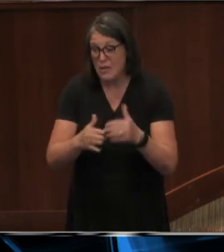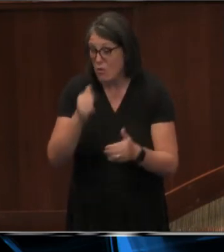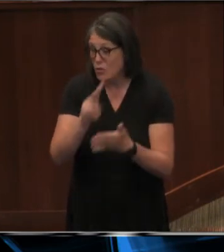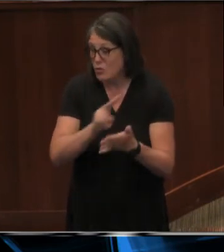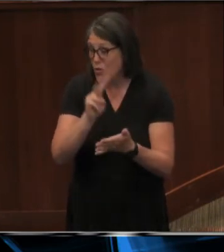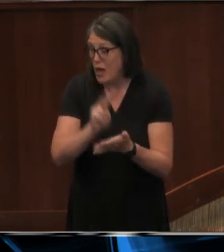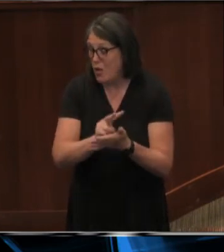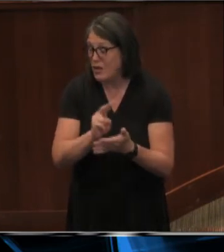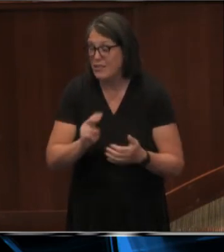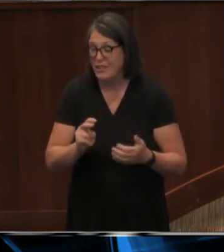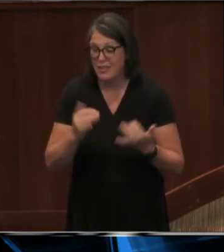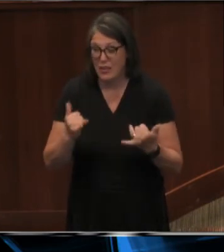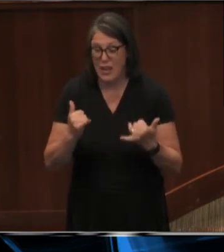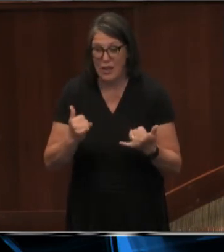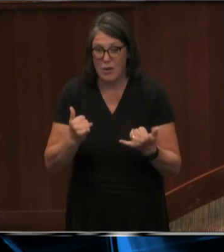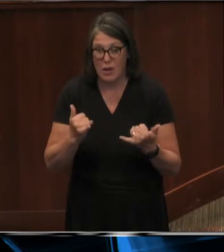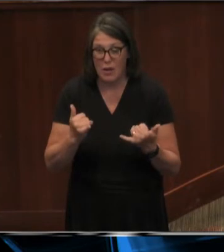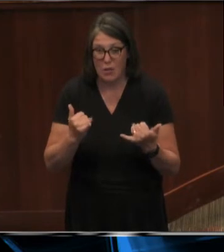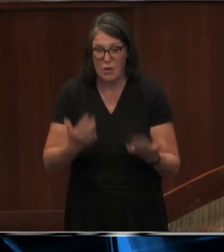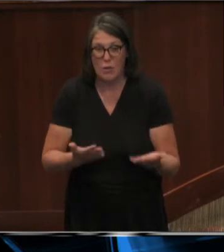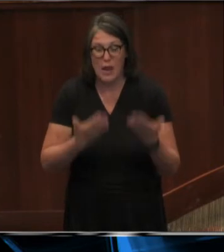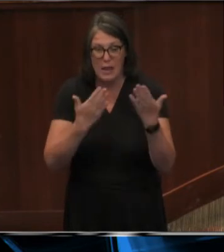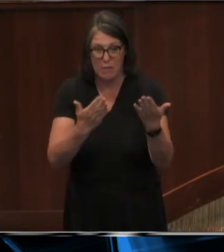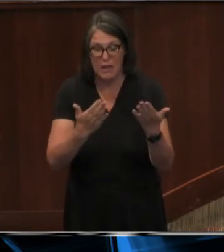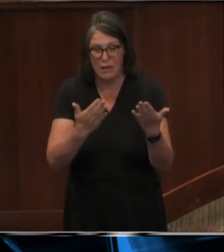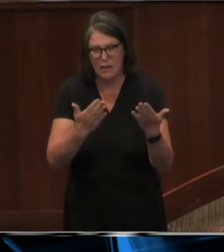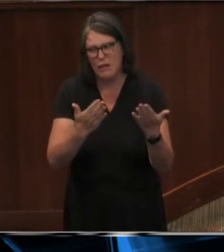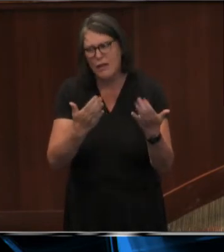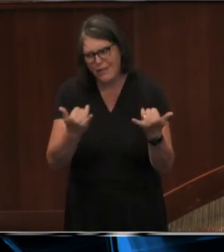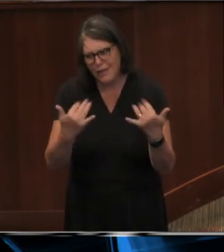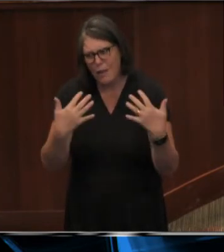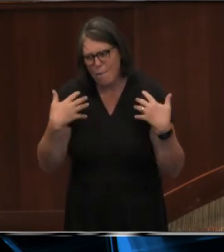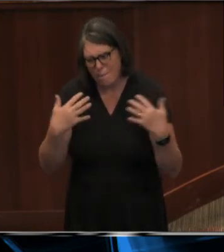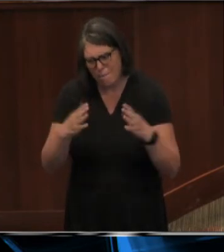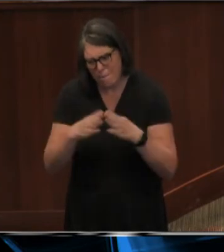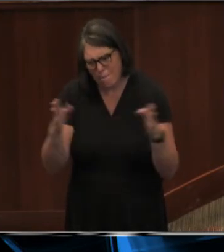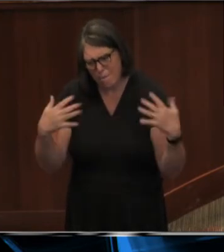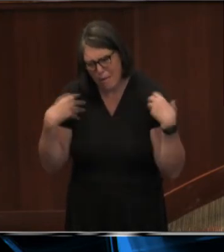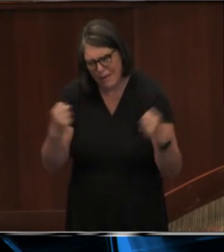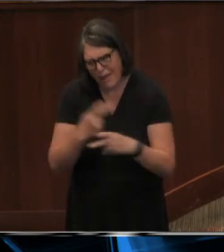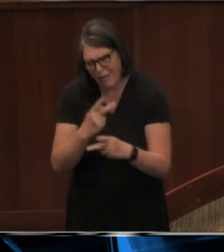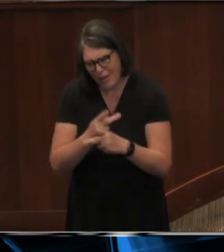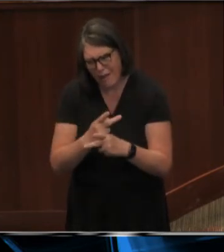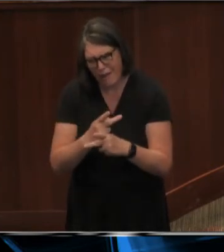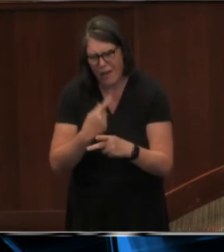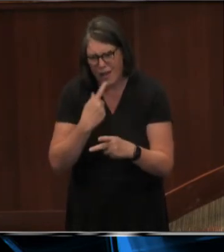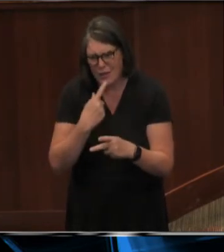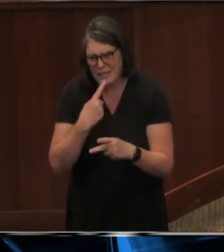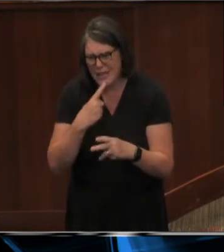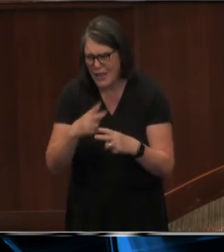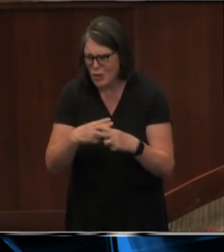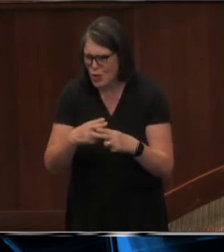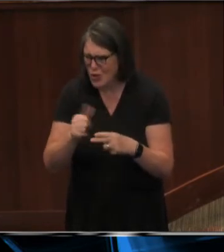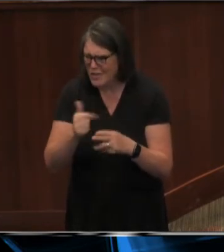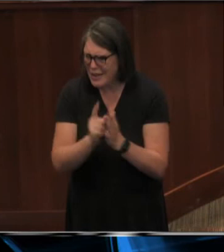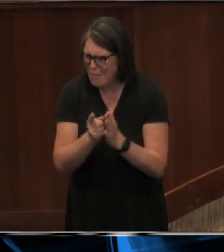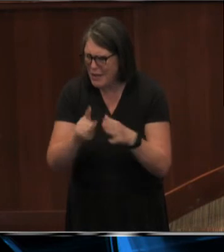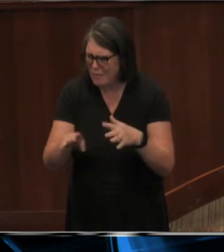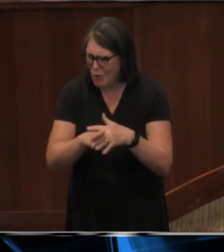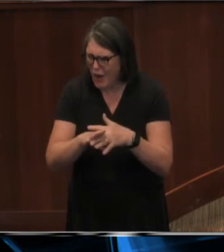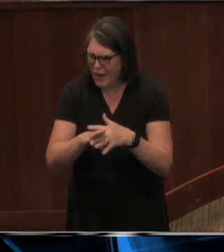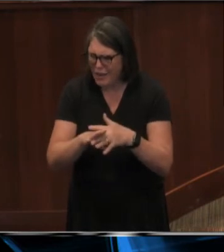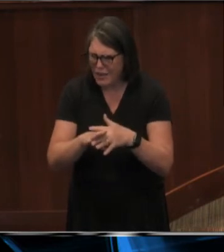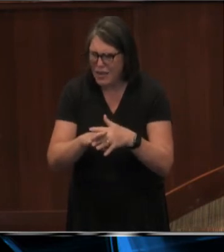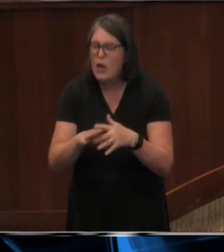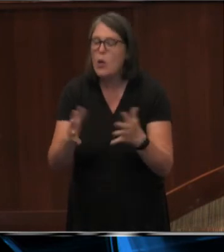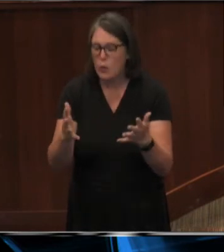2 hours, so I'm going to recommend as a public health guy, we take a very short 10-minute break. When we come back, we'll do